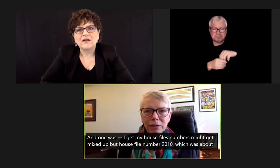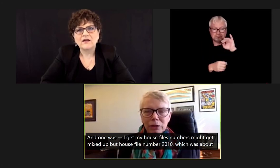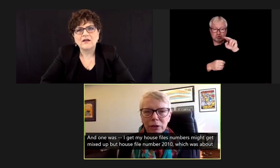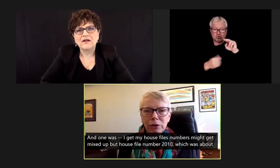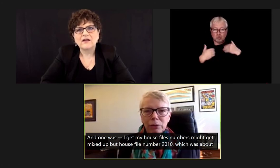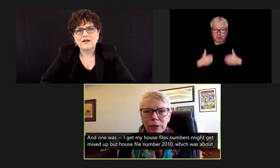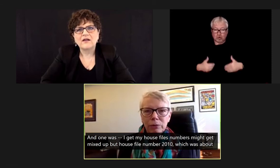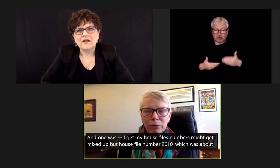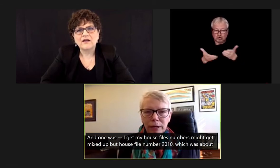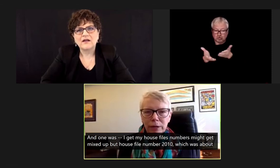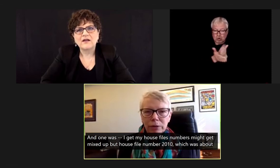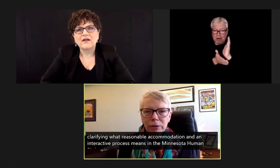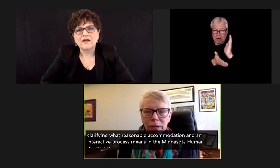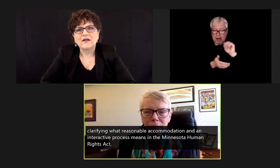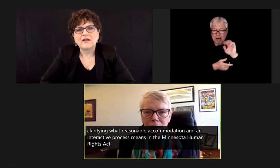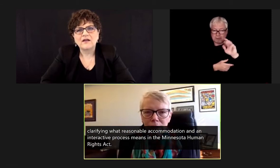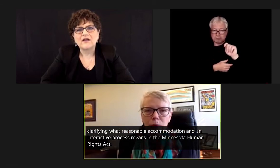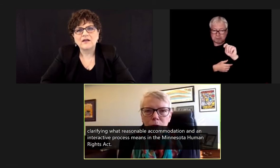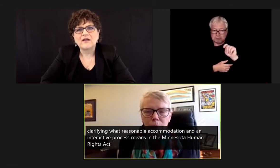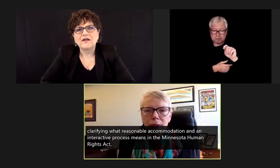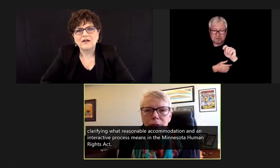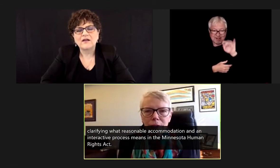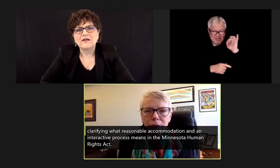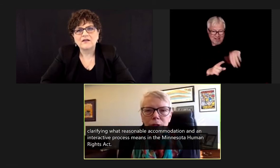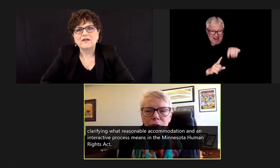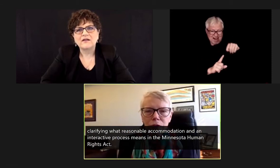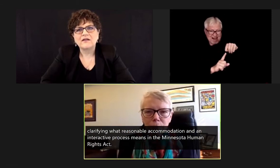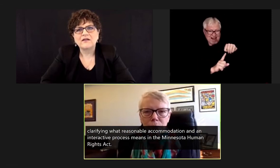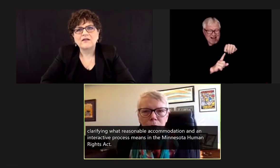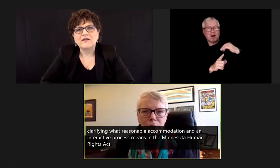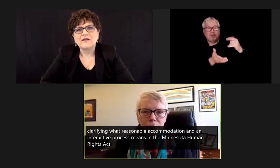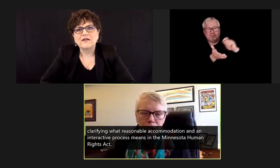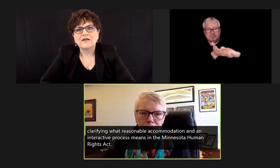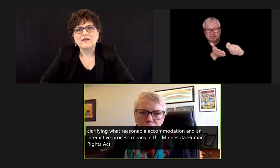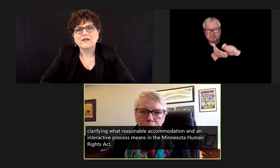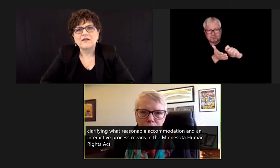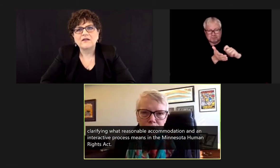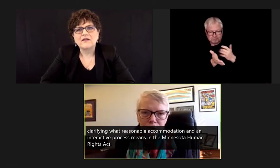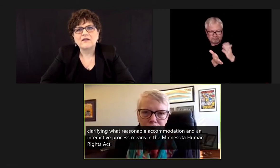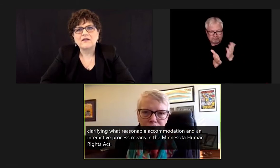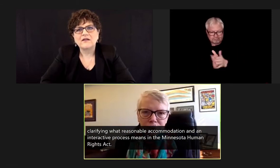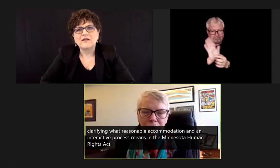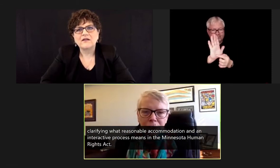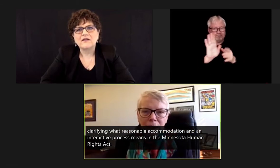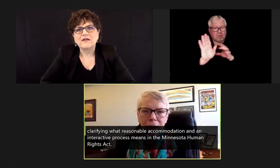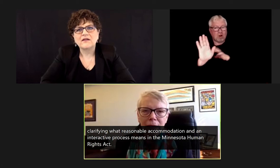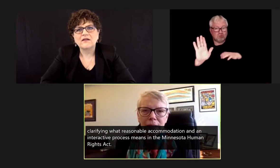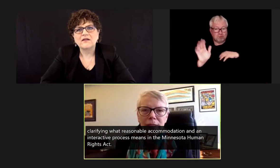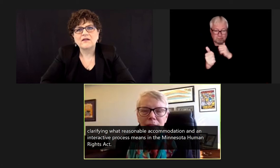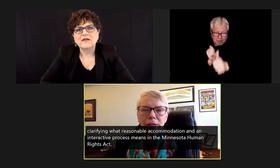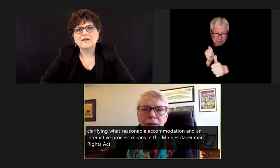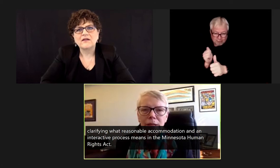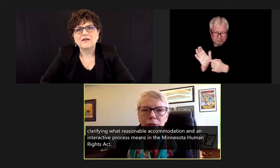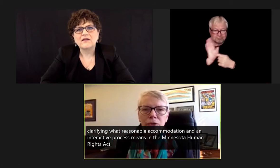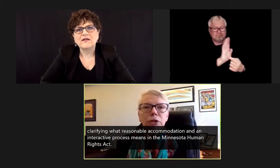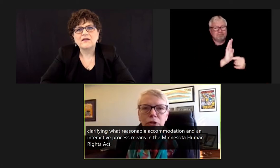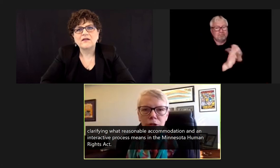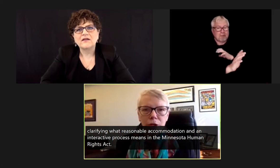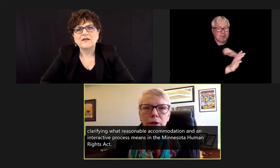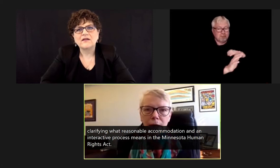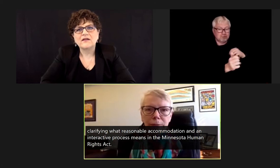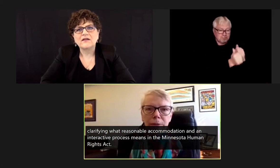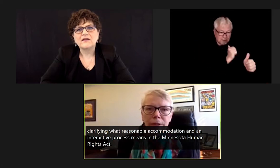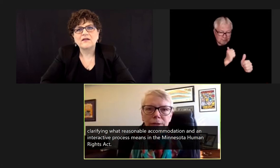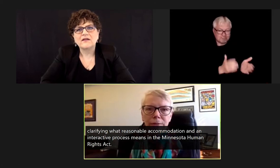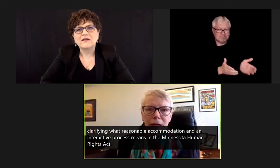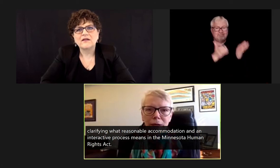piece has gone all the way through the House, through the committees. It's both on the General Register and in the